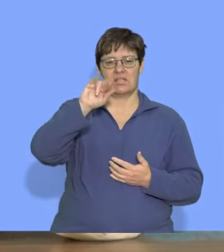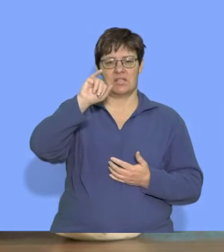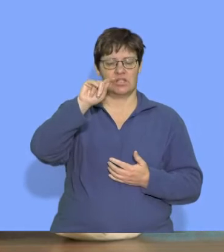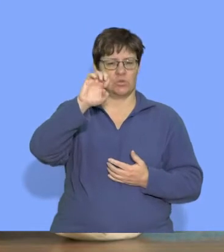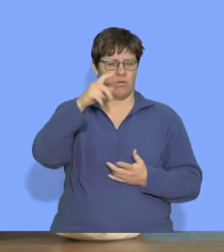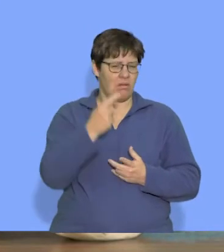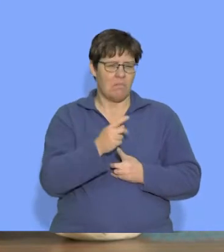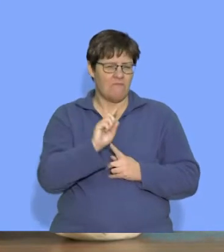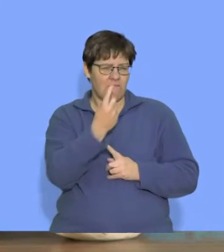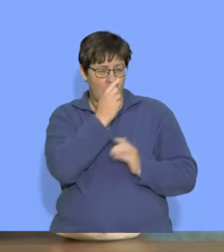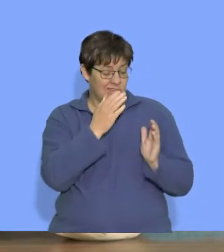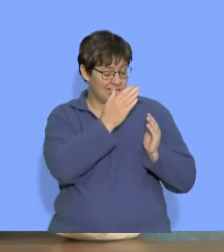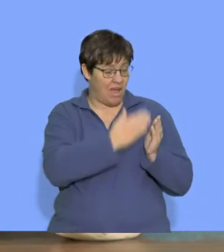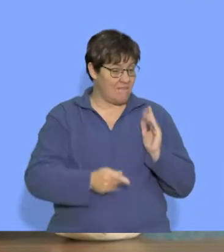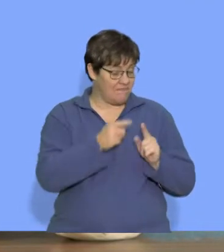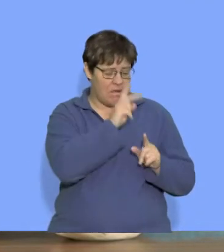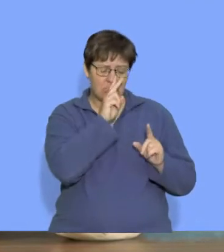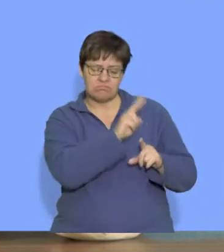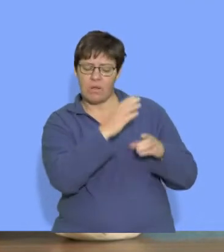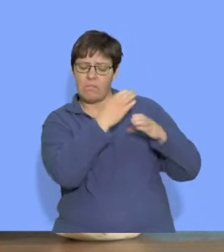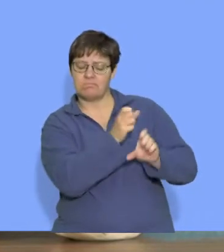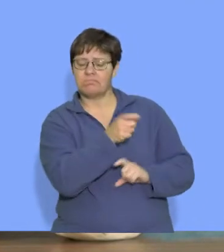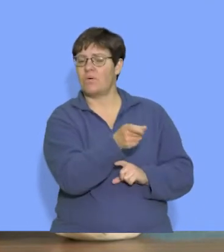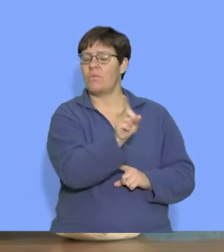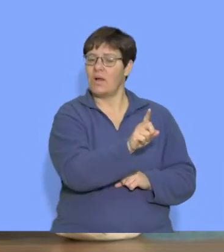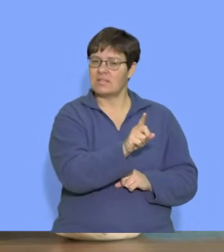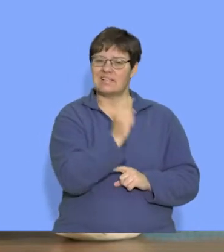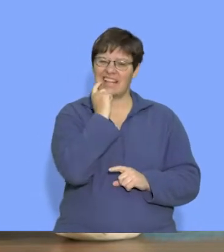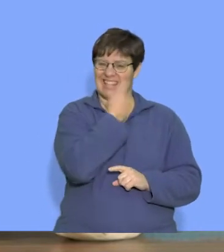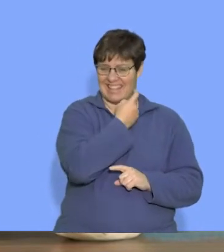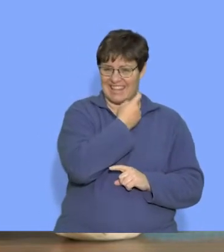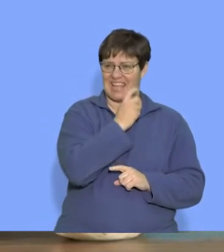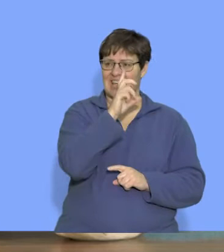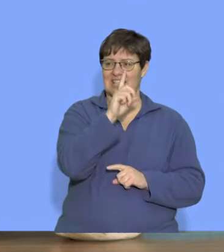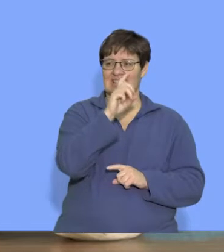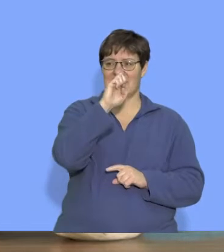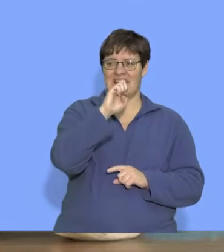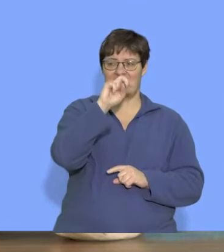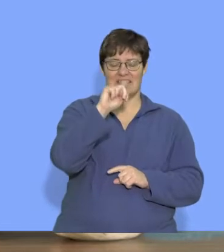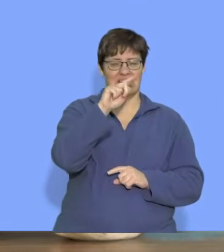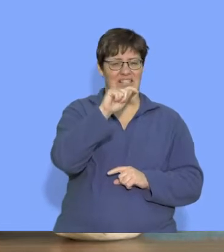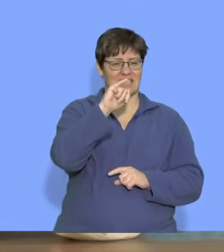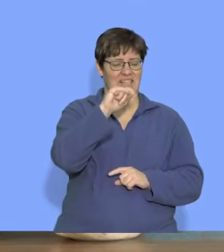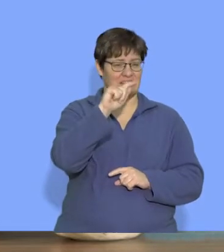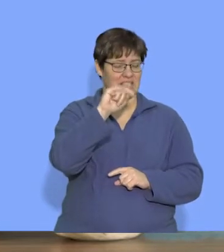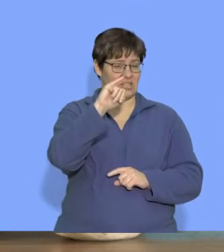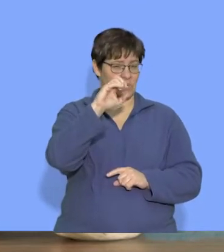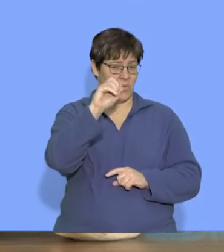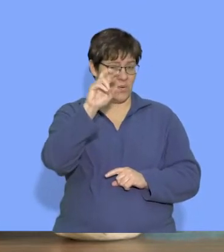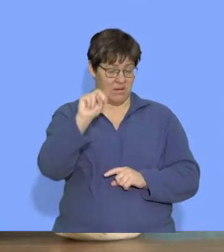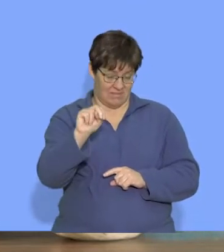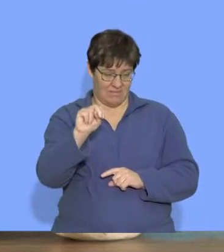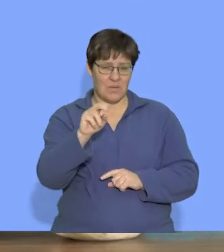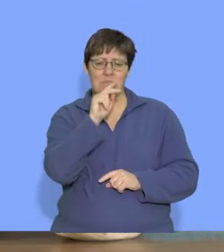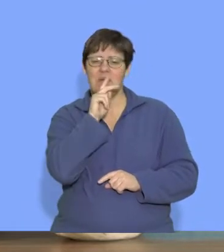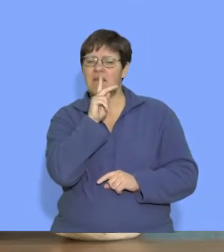mean? So I've got a variety of different organisms, from herbivores, carnivores to omnivores. And so we're going to look at dentition as a concept in